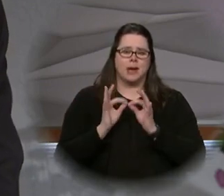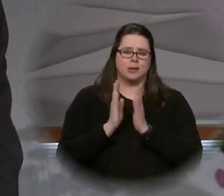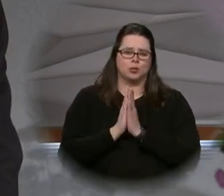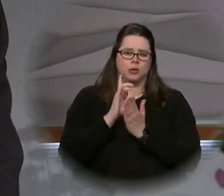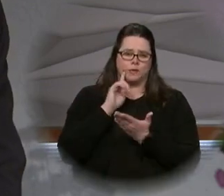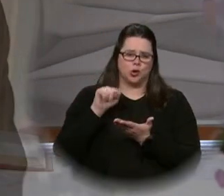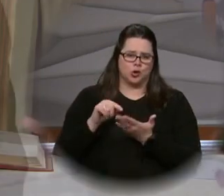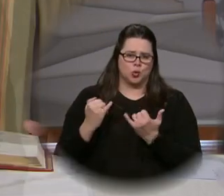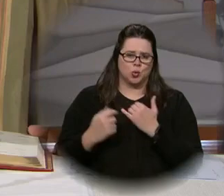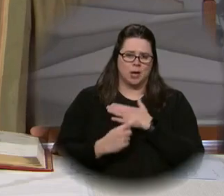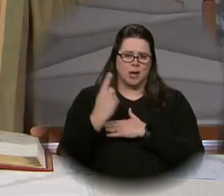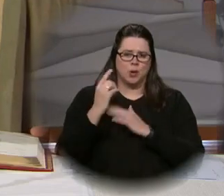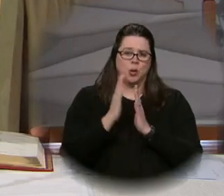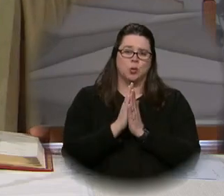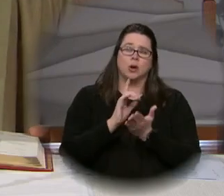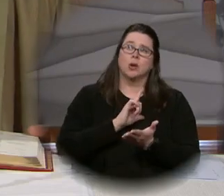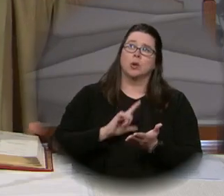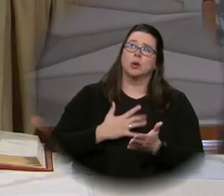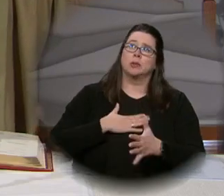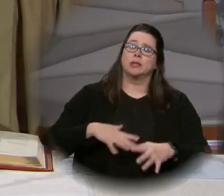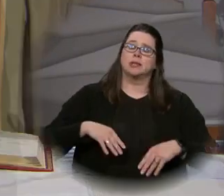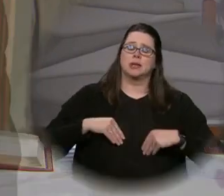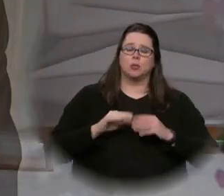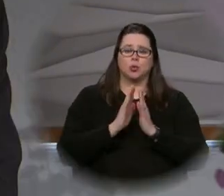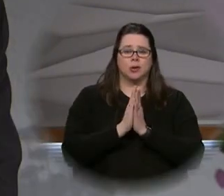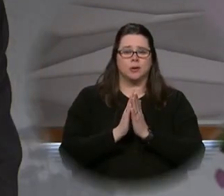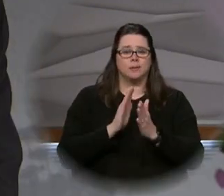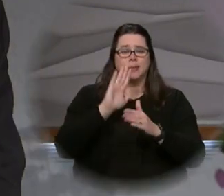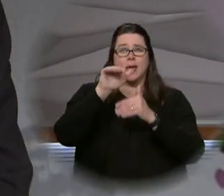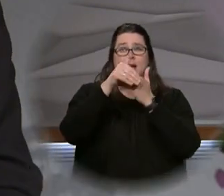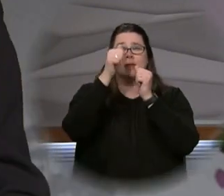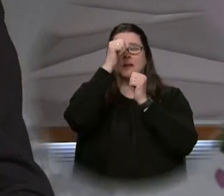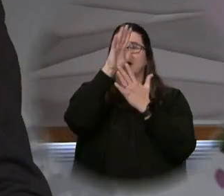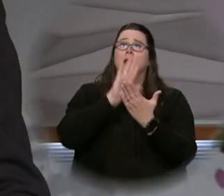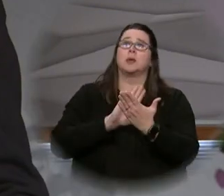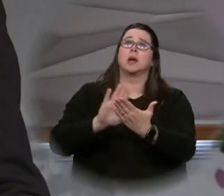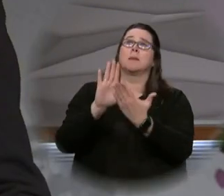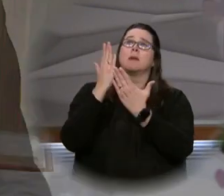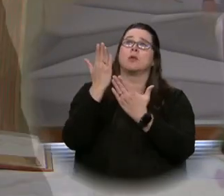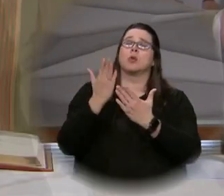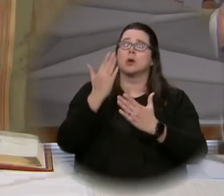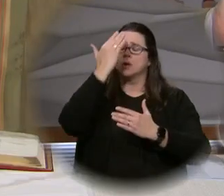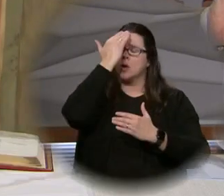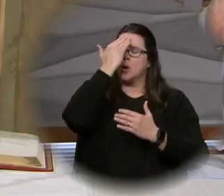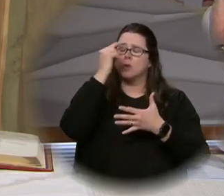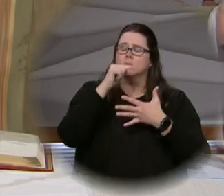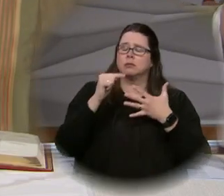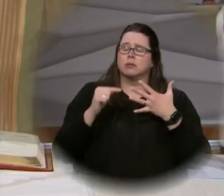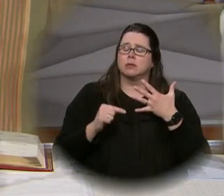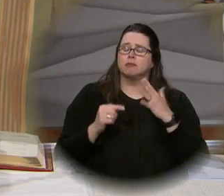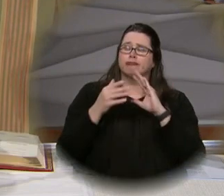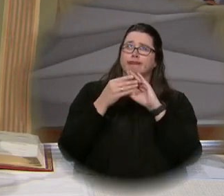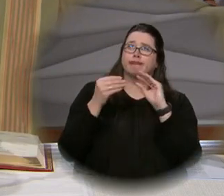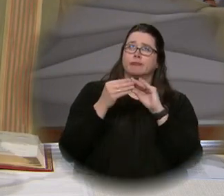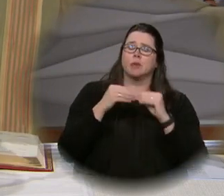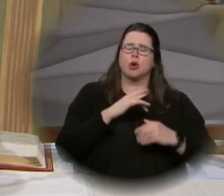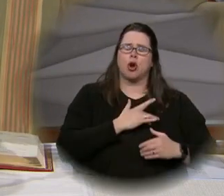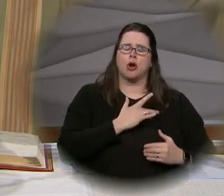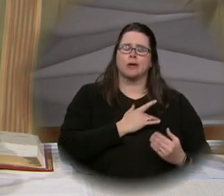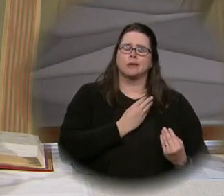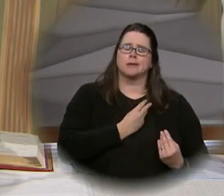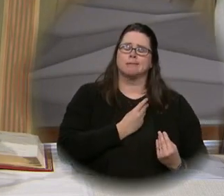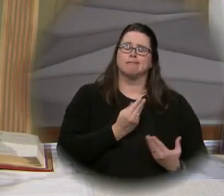pray to the Lord. Lord, hear our prayer. Heavenly Father, we come before you. You know the things we give voice to and those things in our